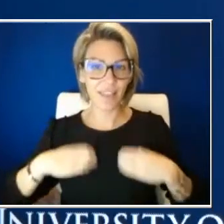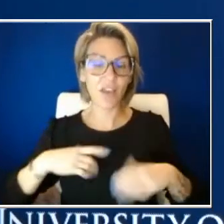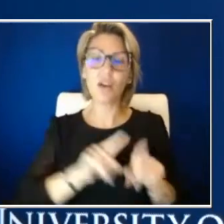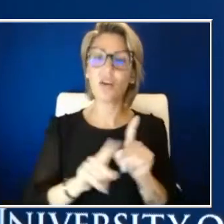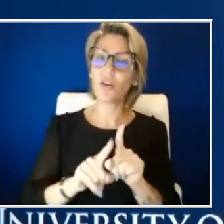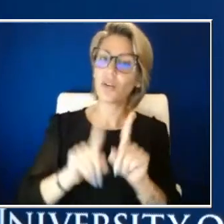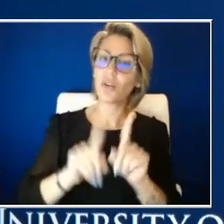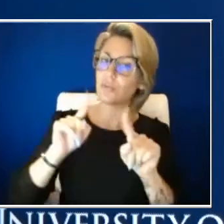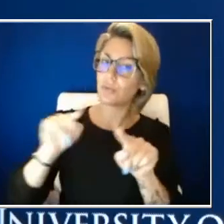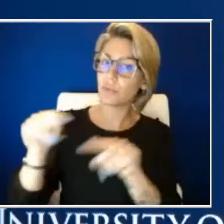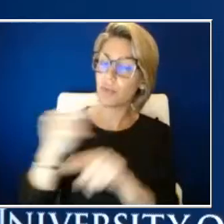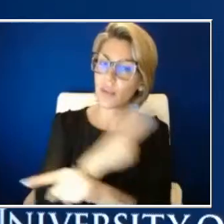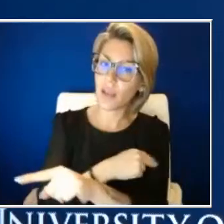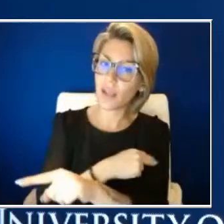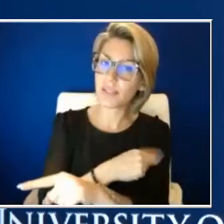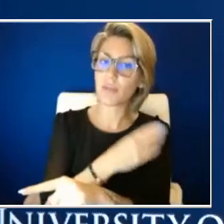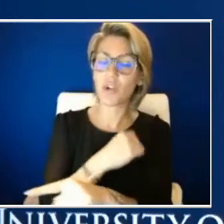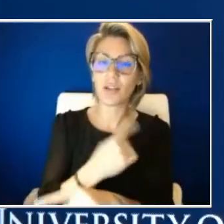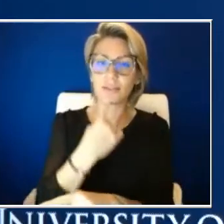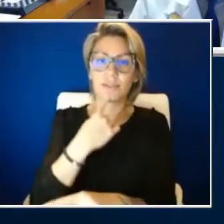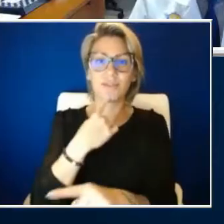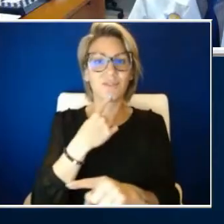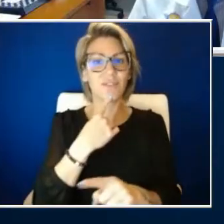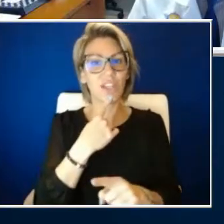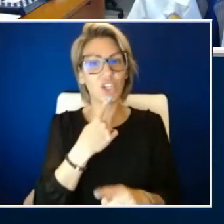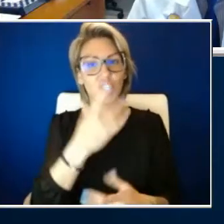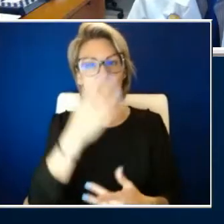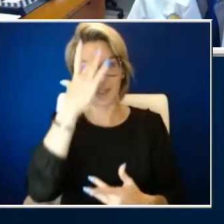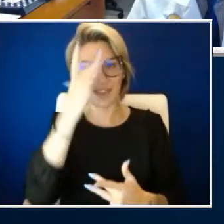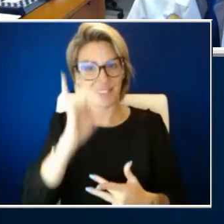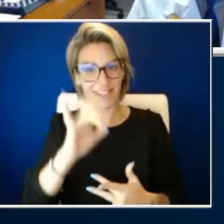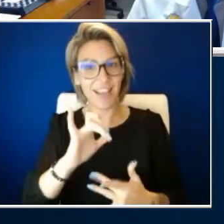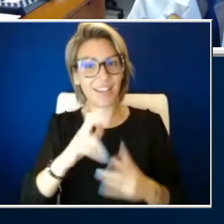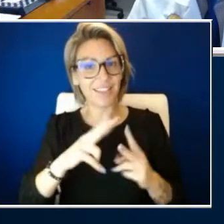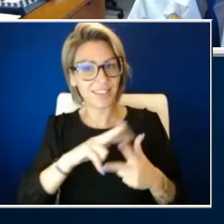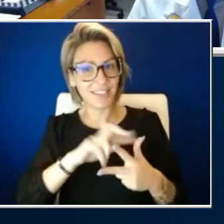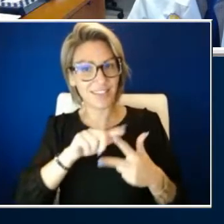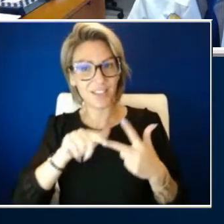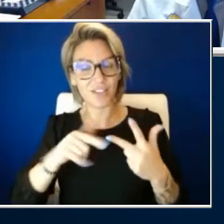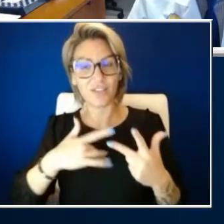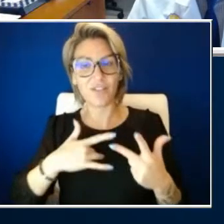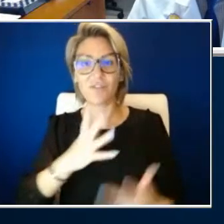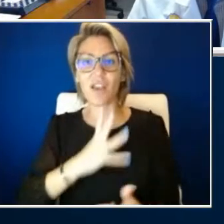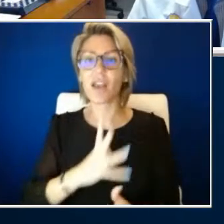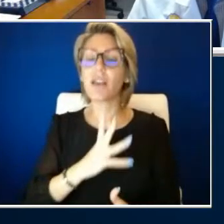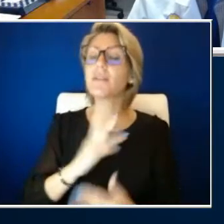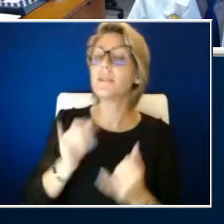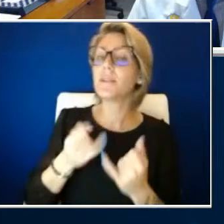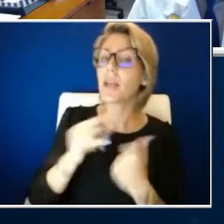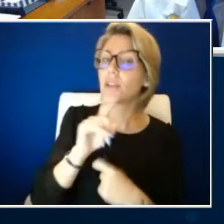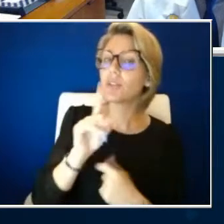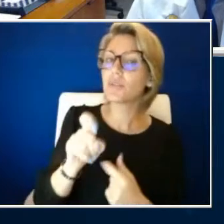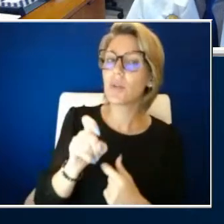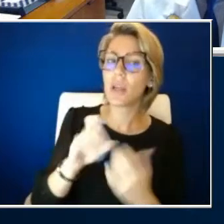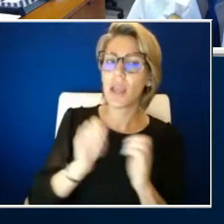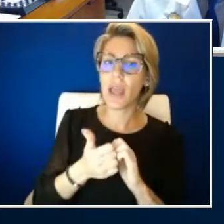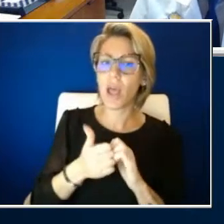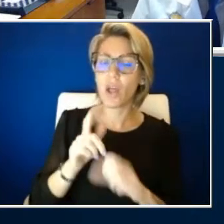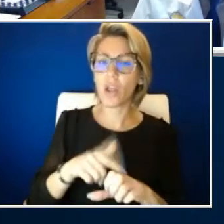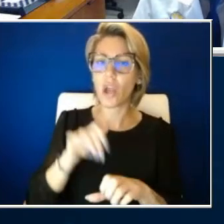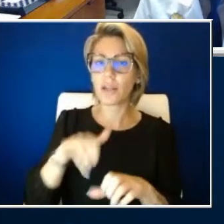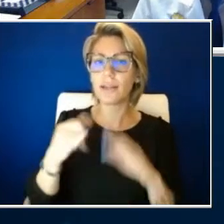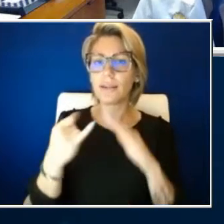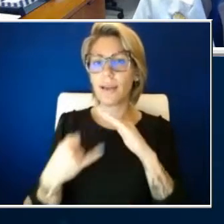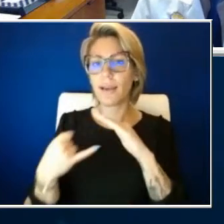and severe disease. So either one is fine. A last question, Jean wants to know, how long should I isolate if I